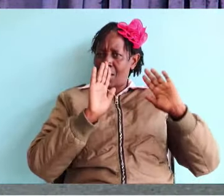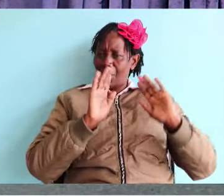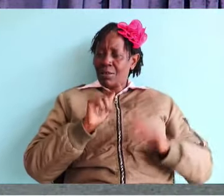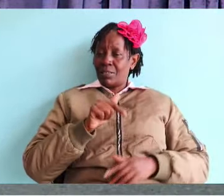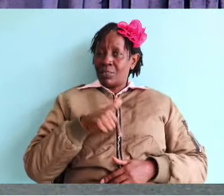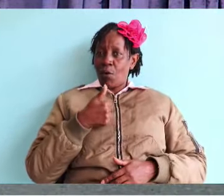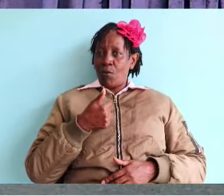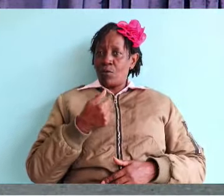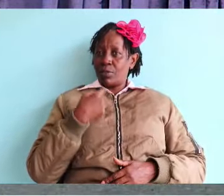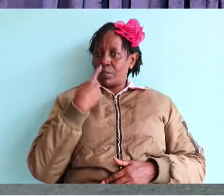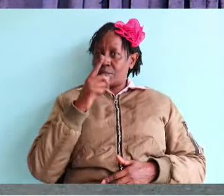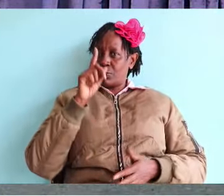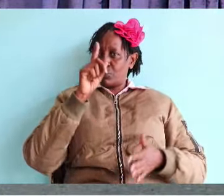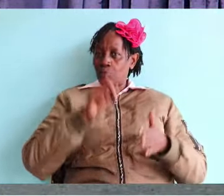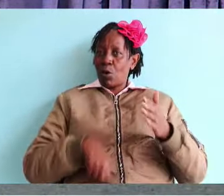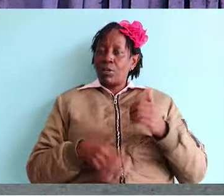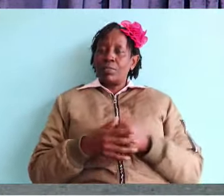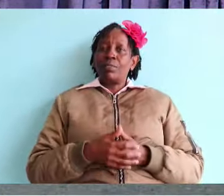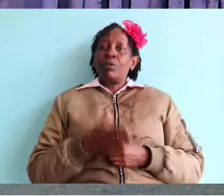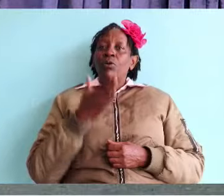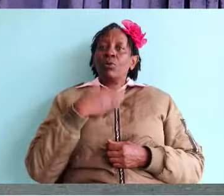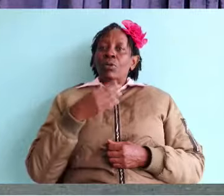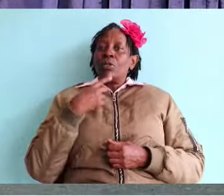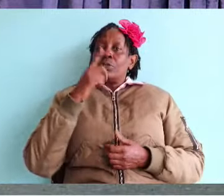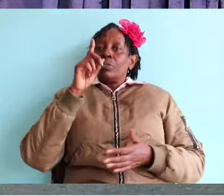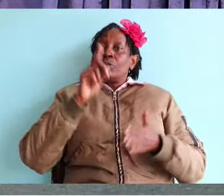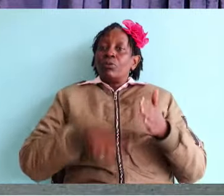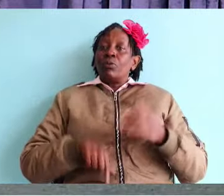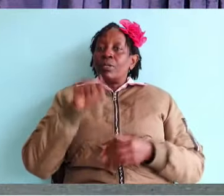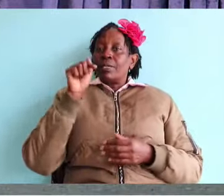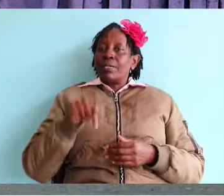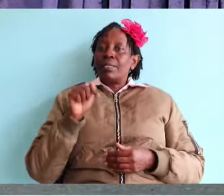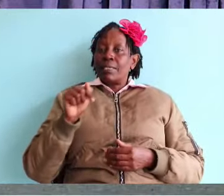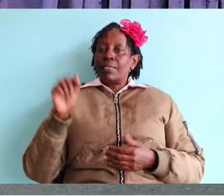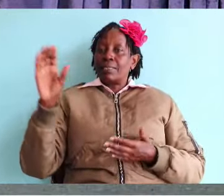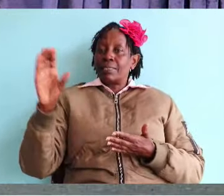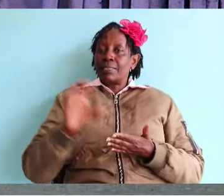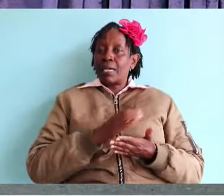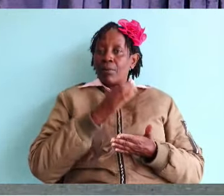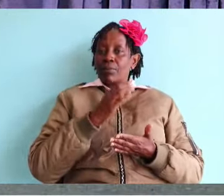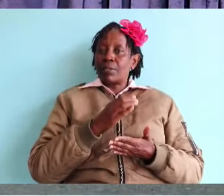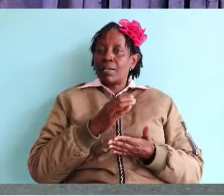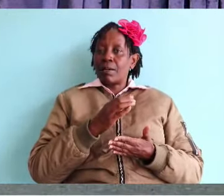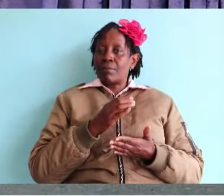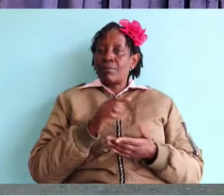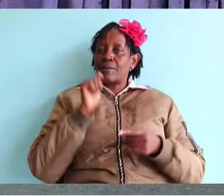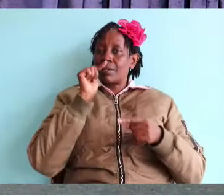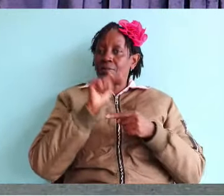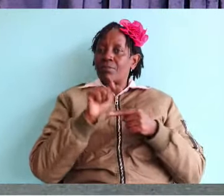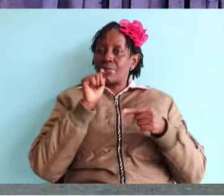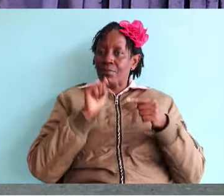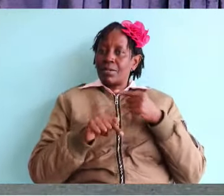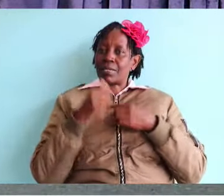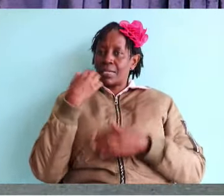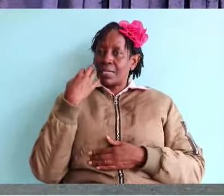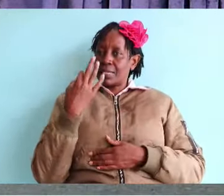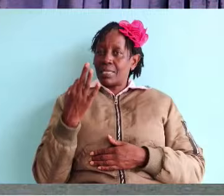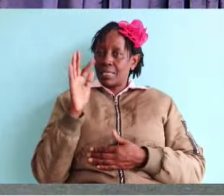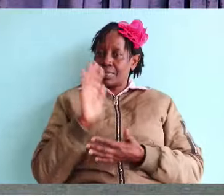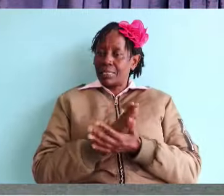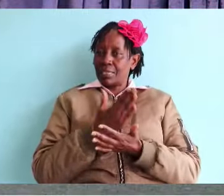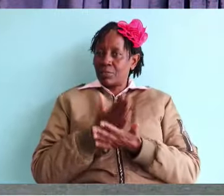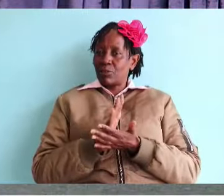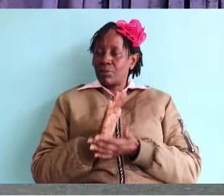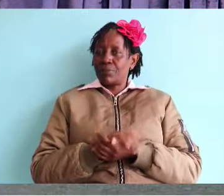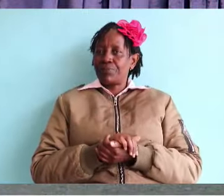said that, I want to say that this chapter can be looked at in three different sections,